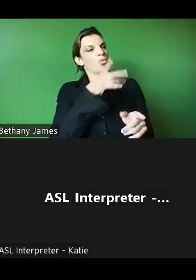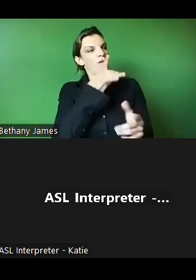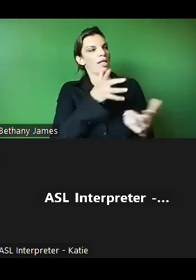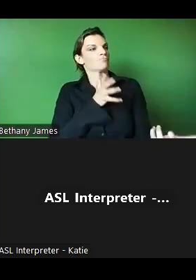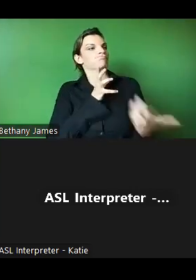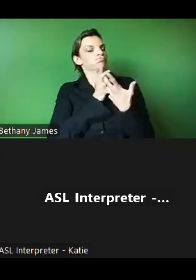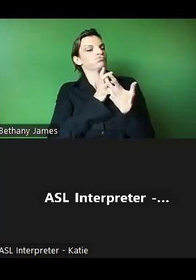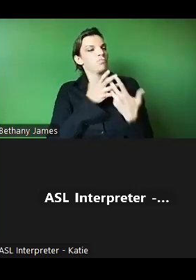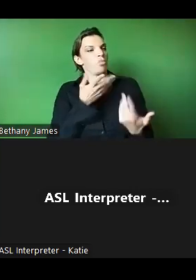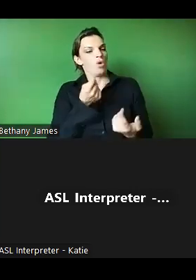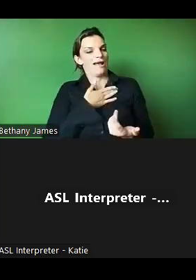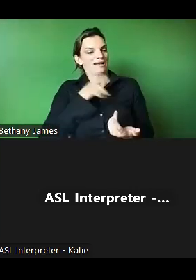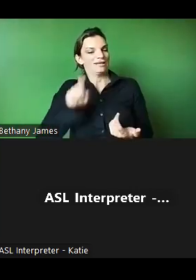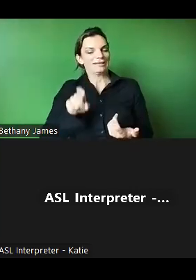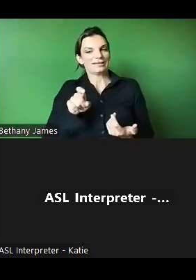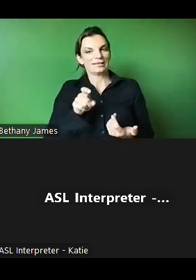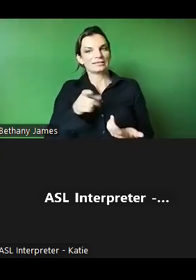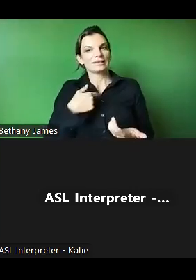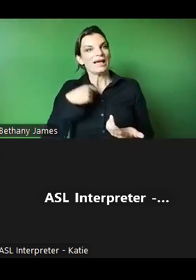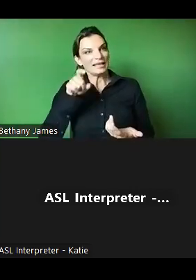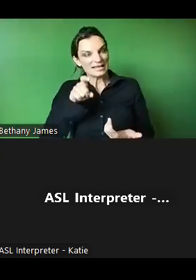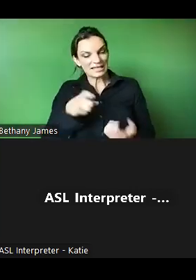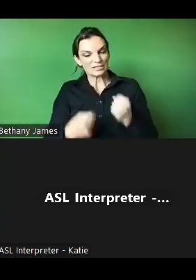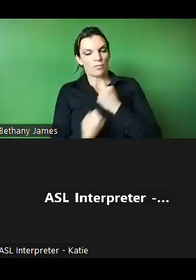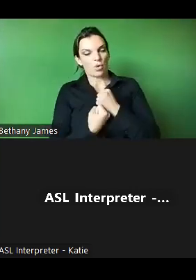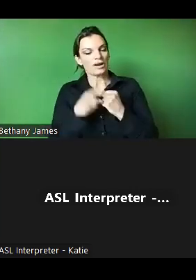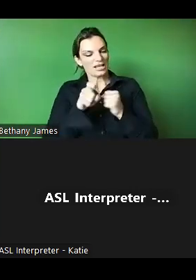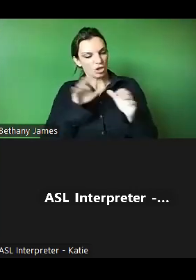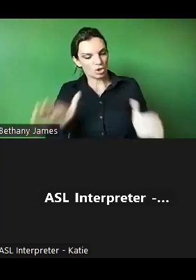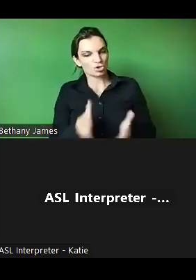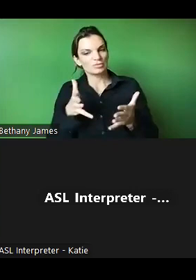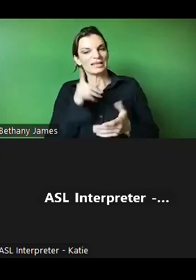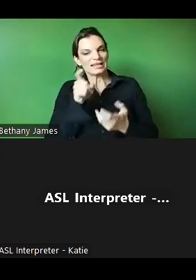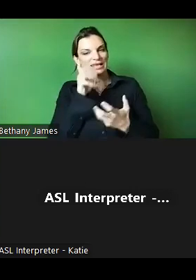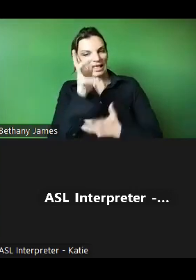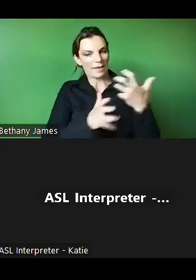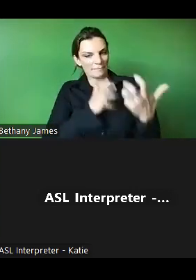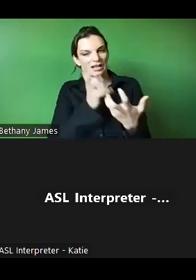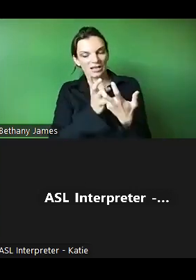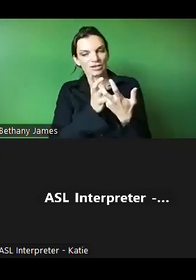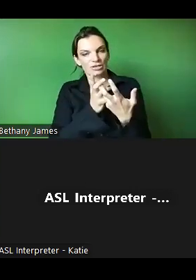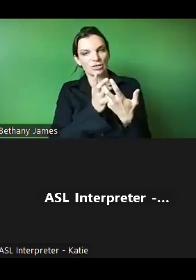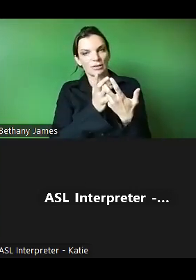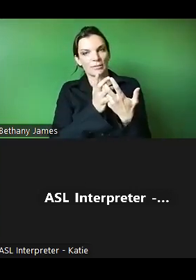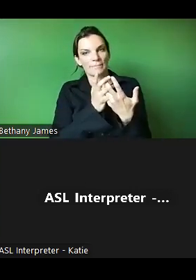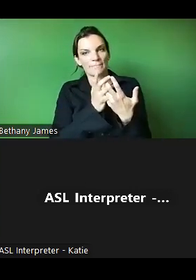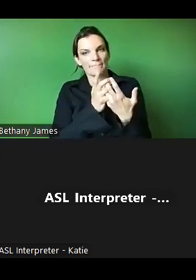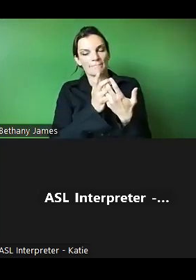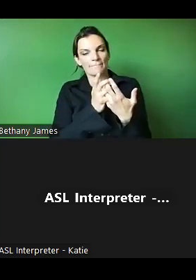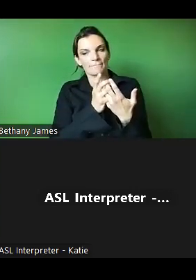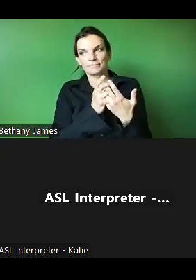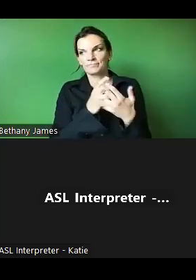for support, encouragement, accommodation, and so on, but may have